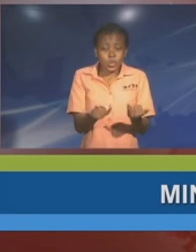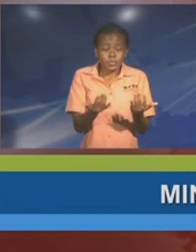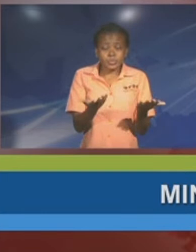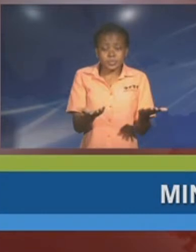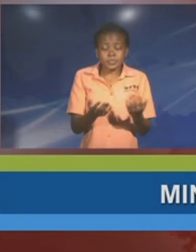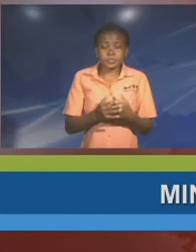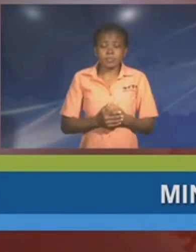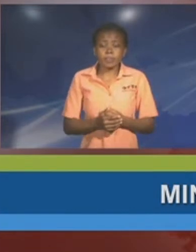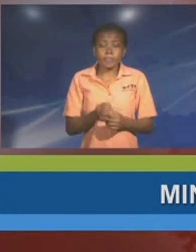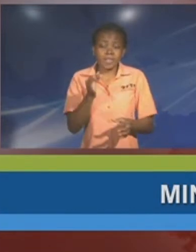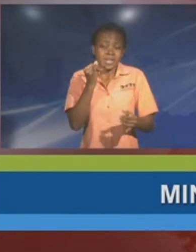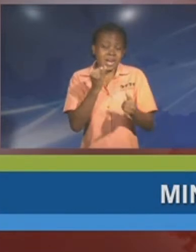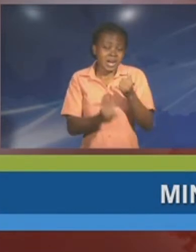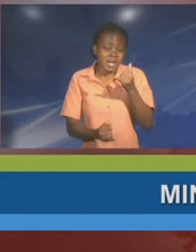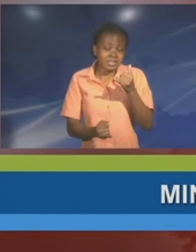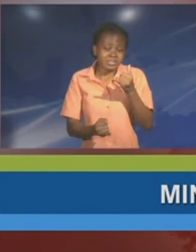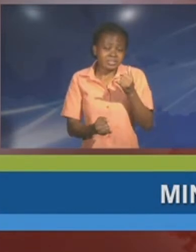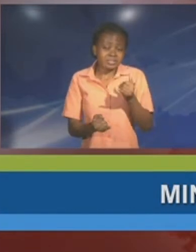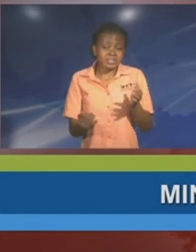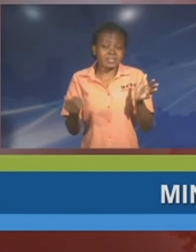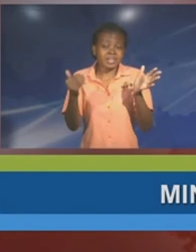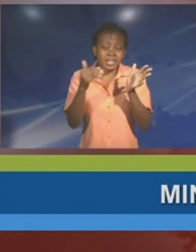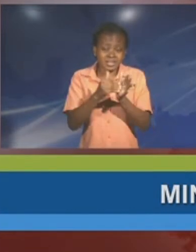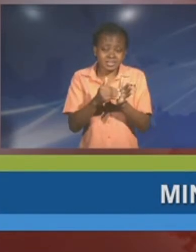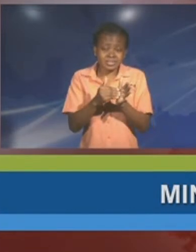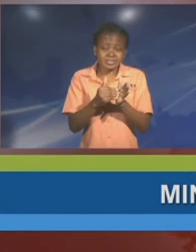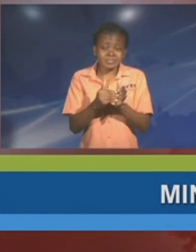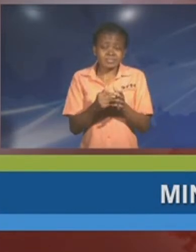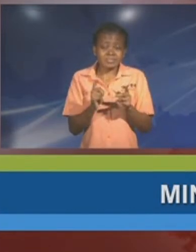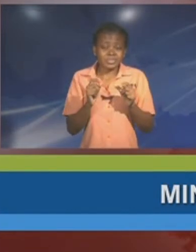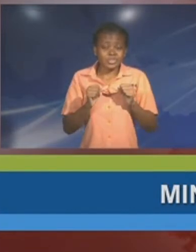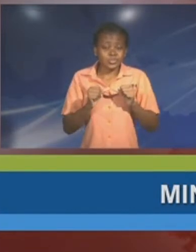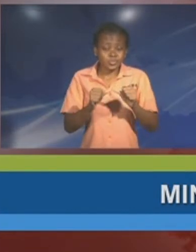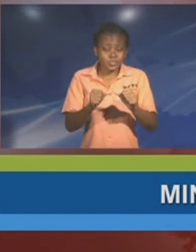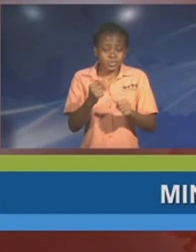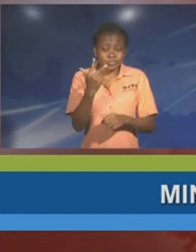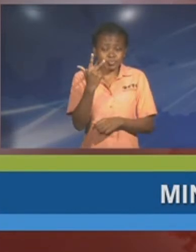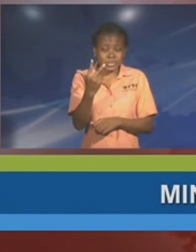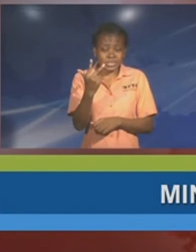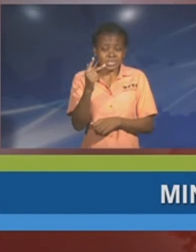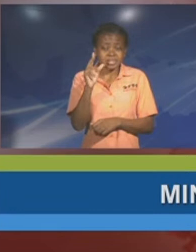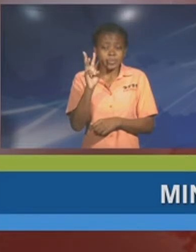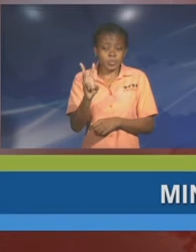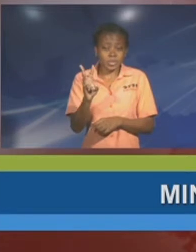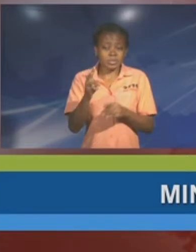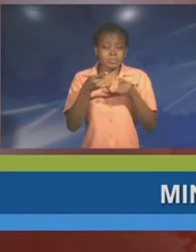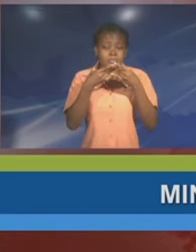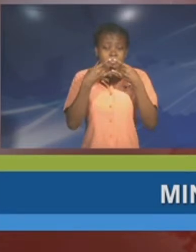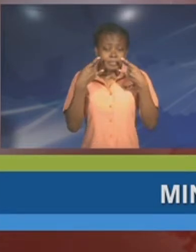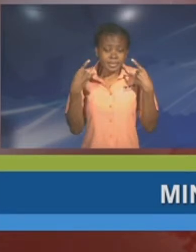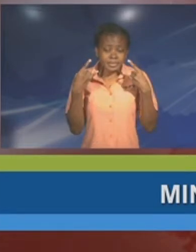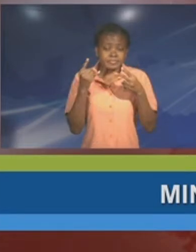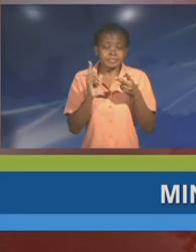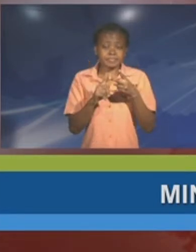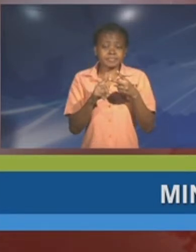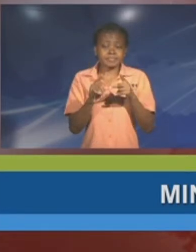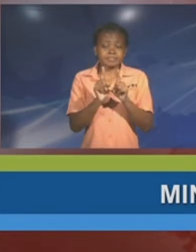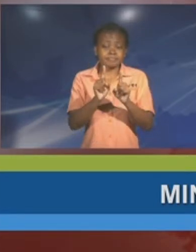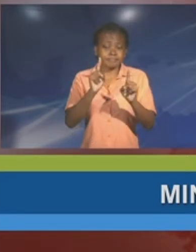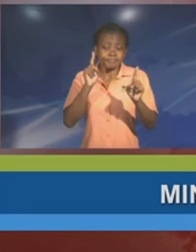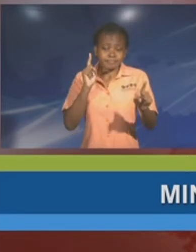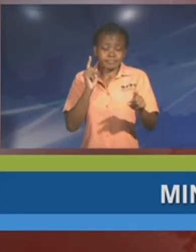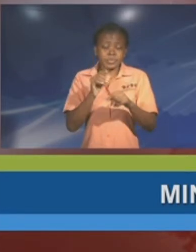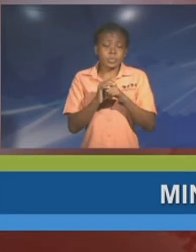slide is just reiterating the necessity for the 3 W's, continuing wearing a mask where appropriate, watching your distance, and washing your